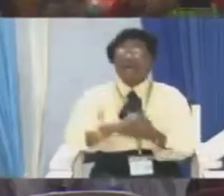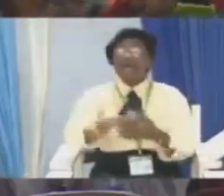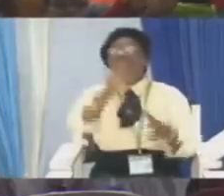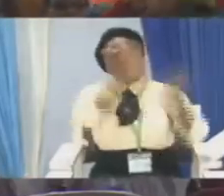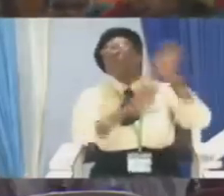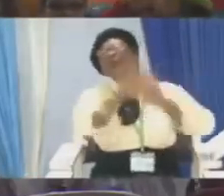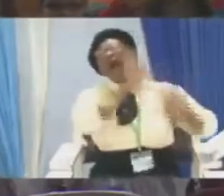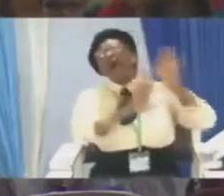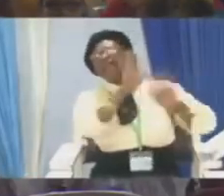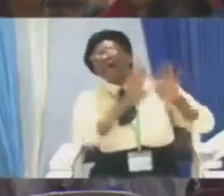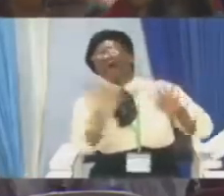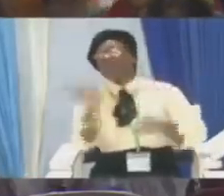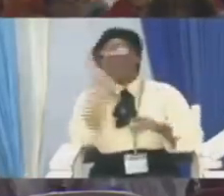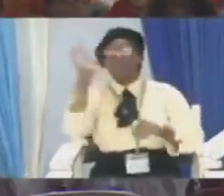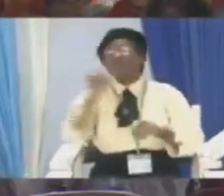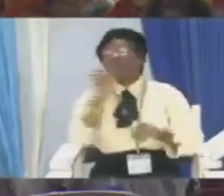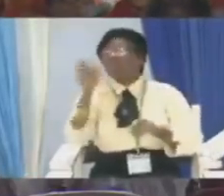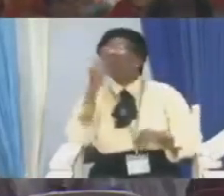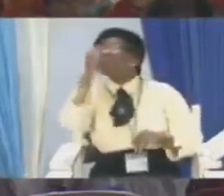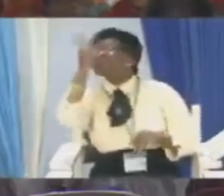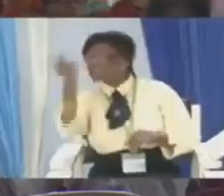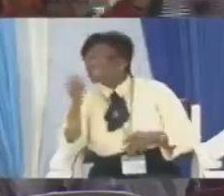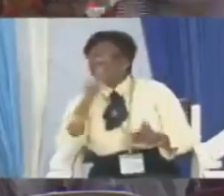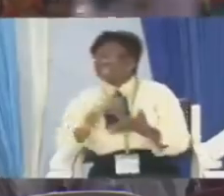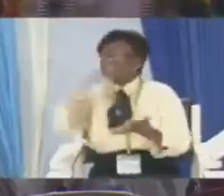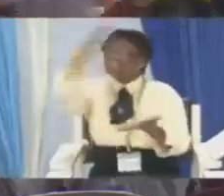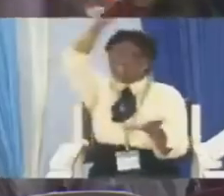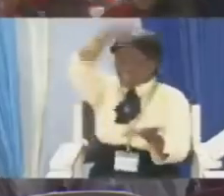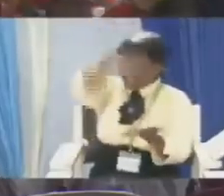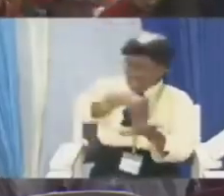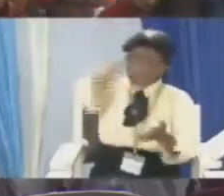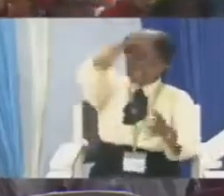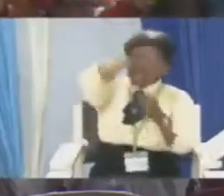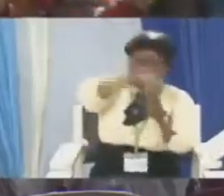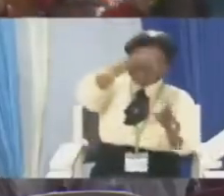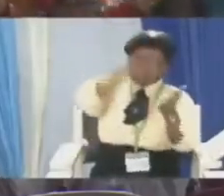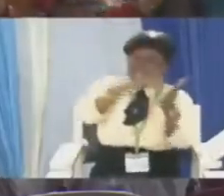Oh, that amen is not good. You will not see it again!